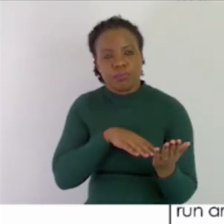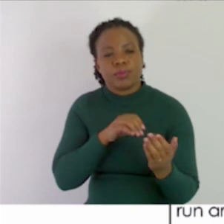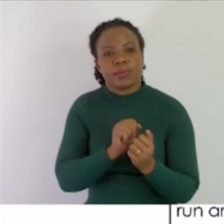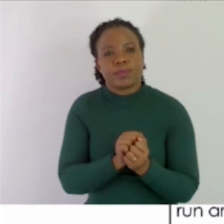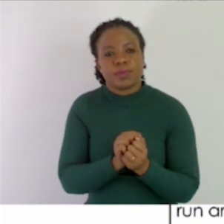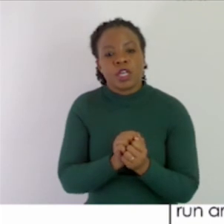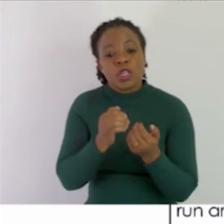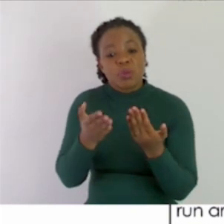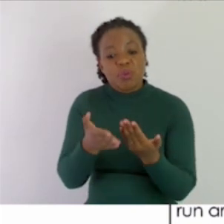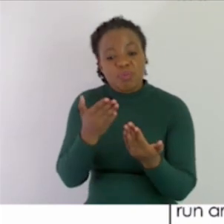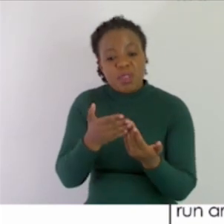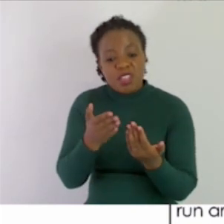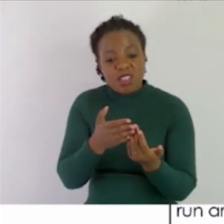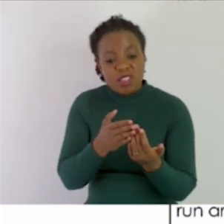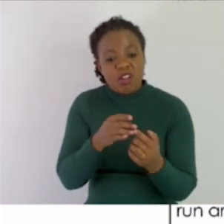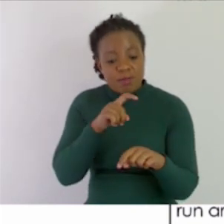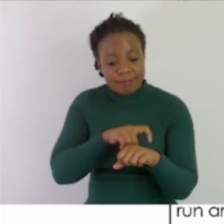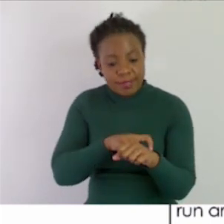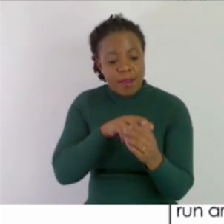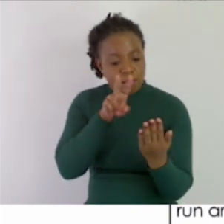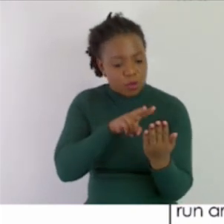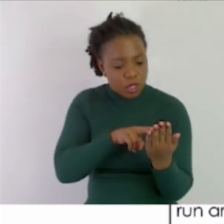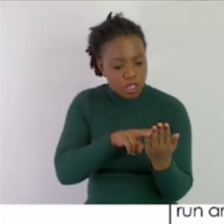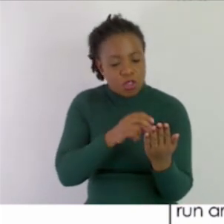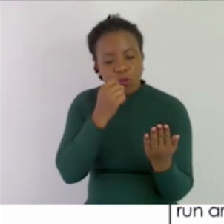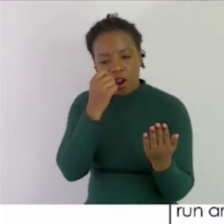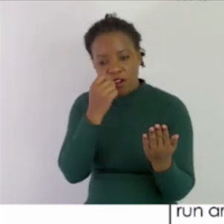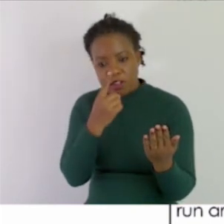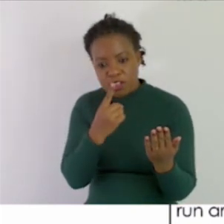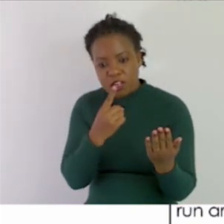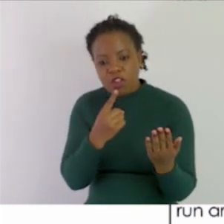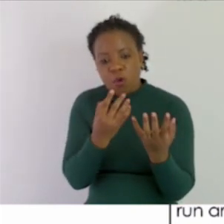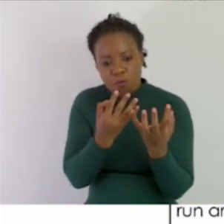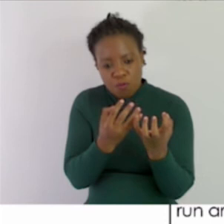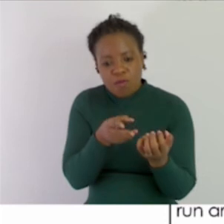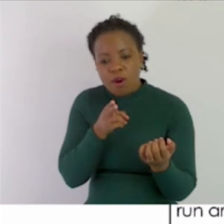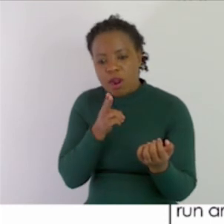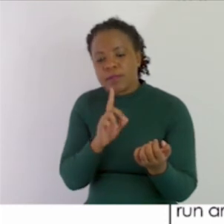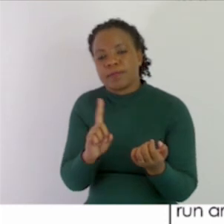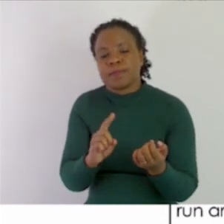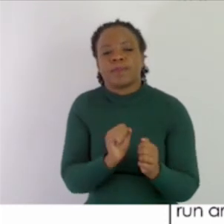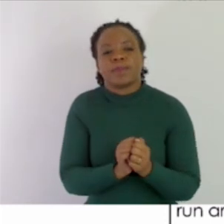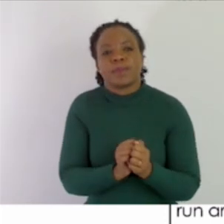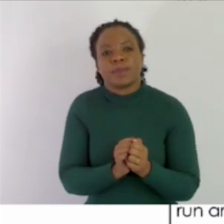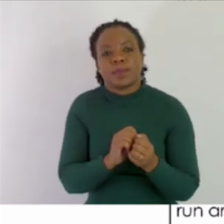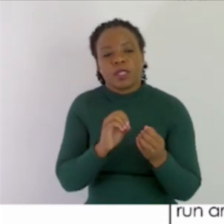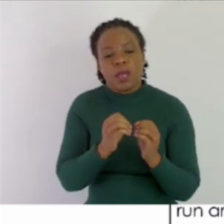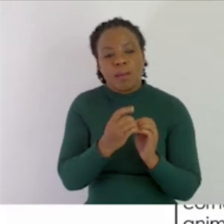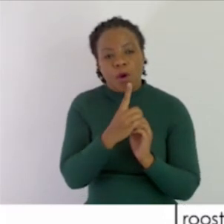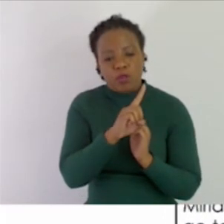it easier for you to understand the comprehension. I will read the question number 1 is saying, who